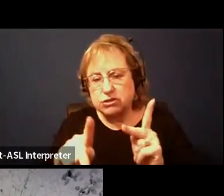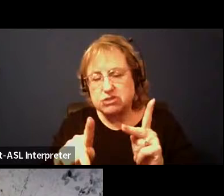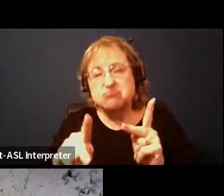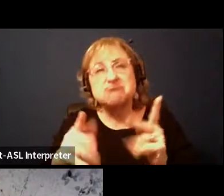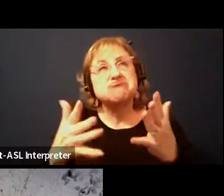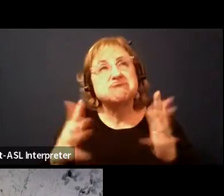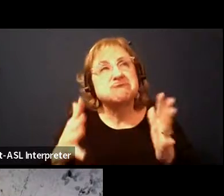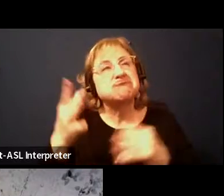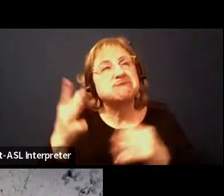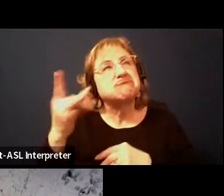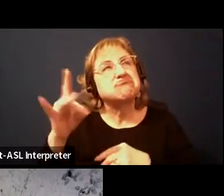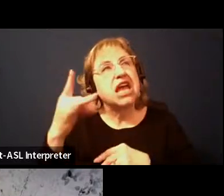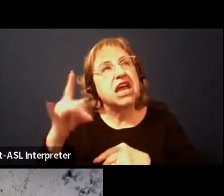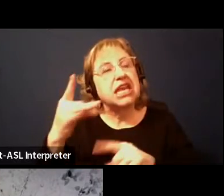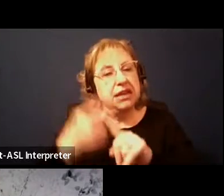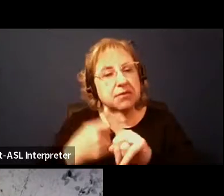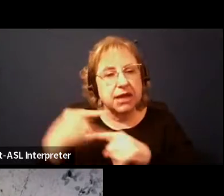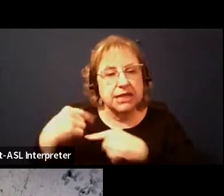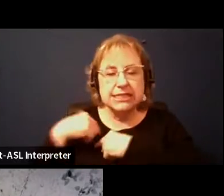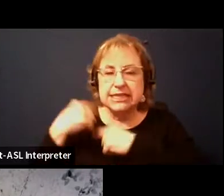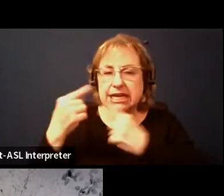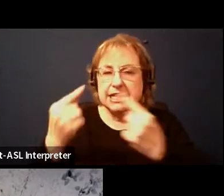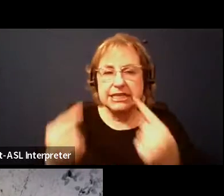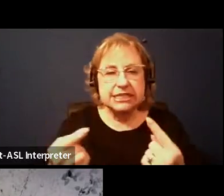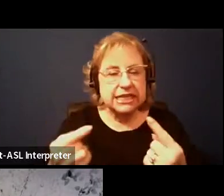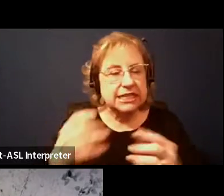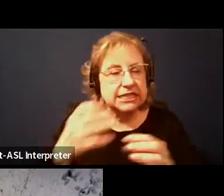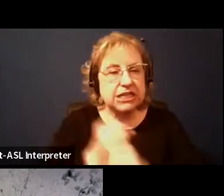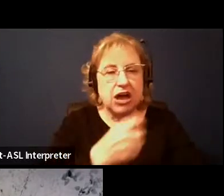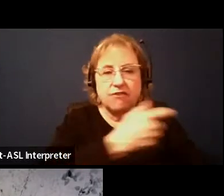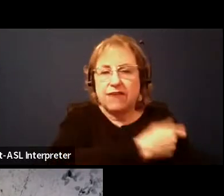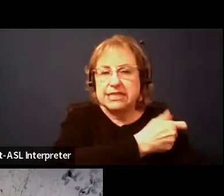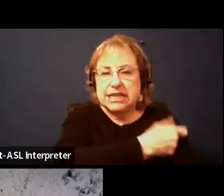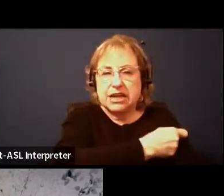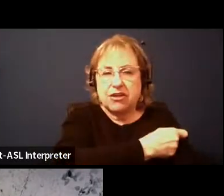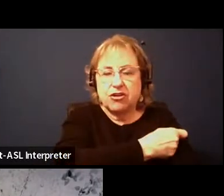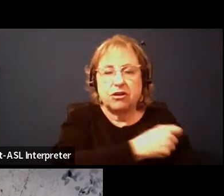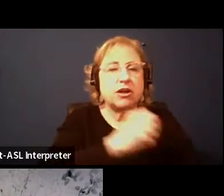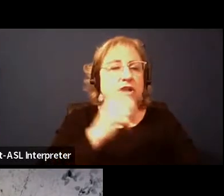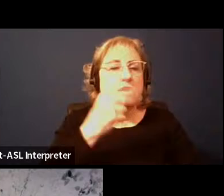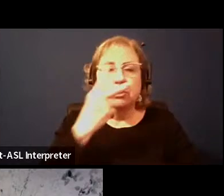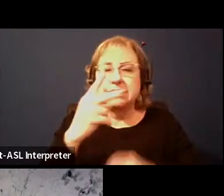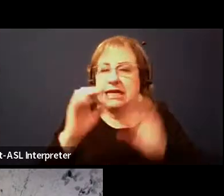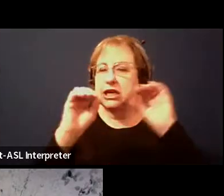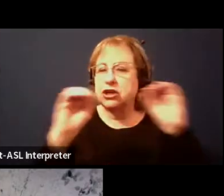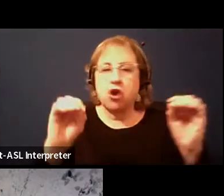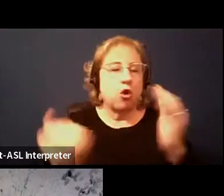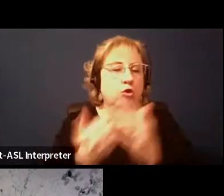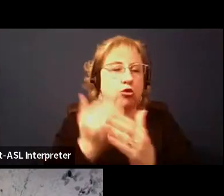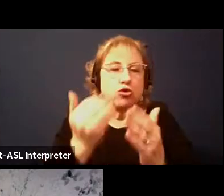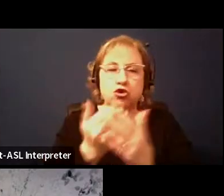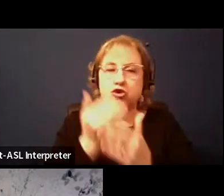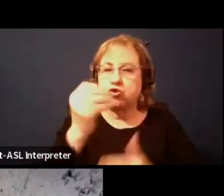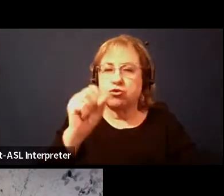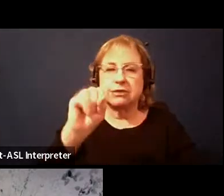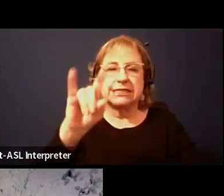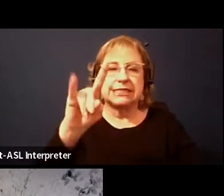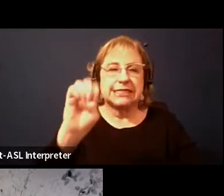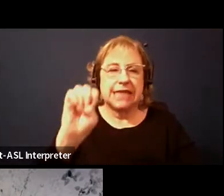their vaccination, and we're not seeing new side effects show up outside of that